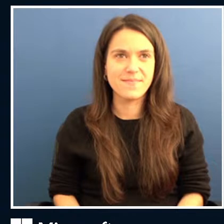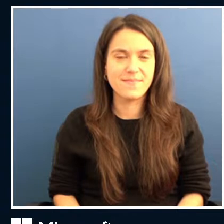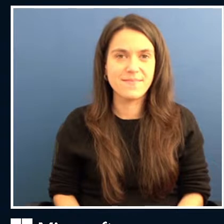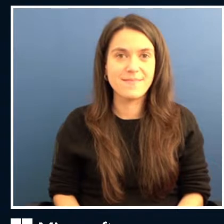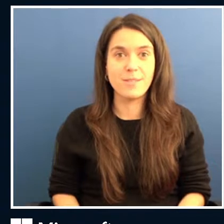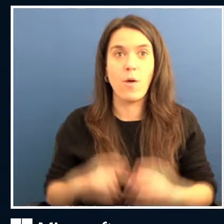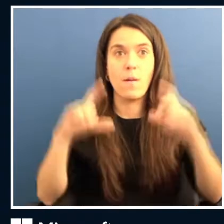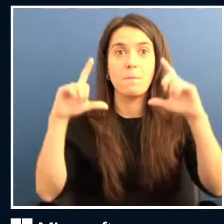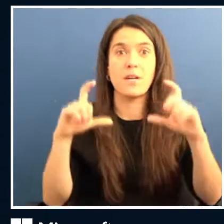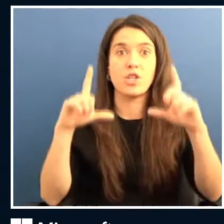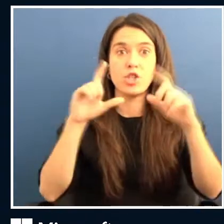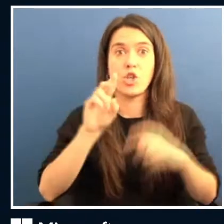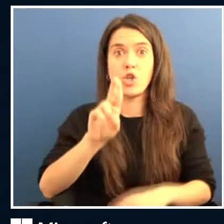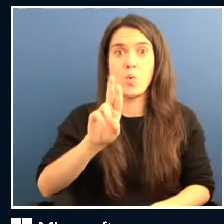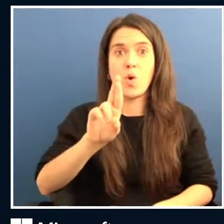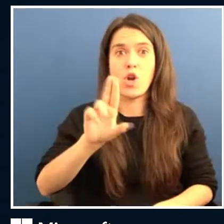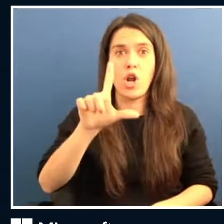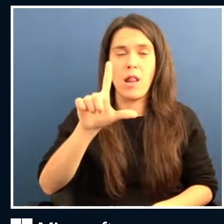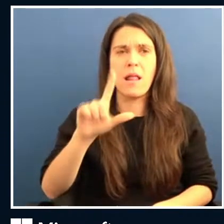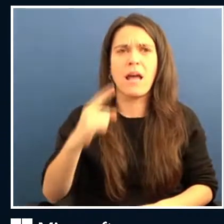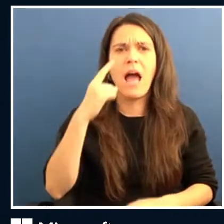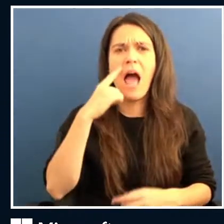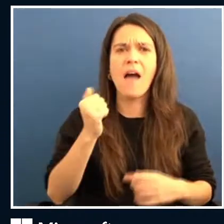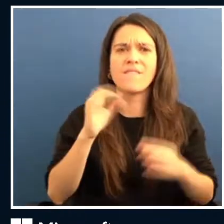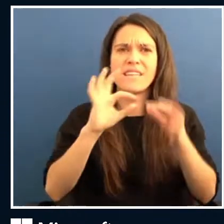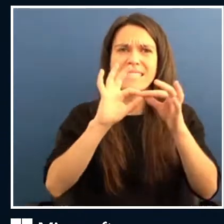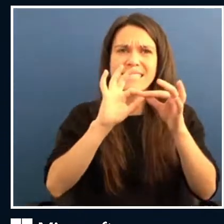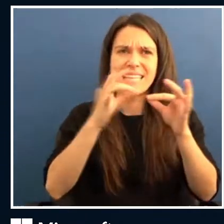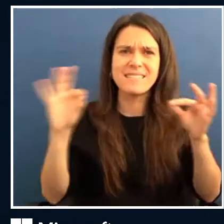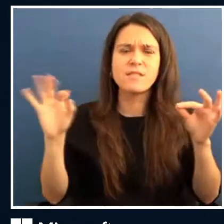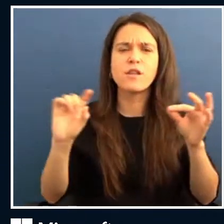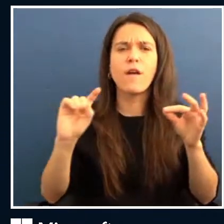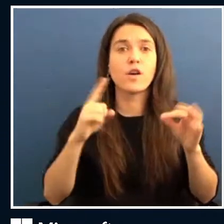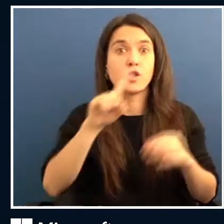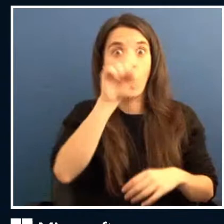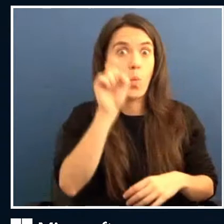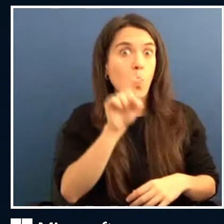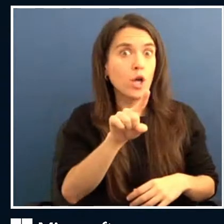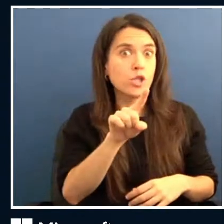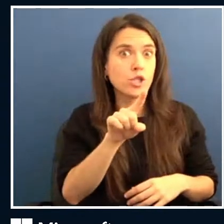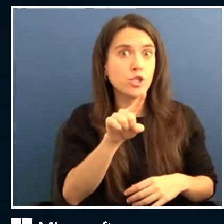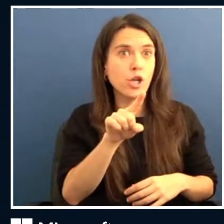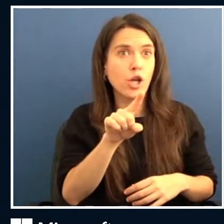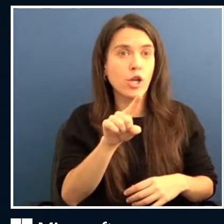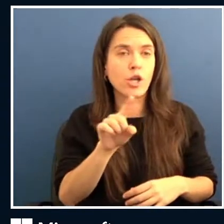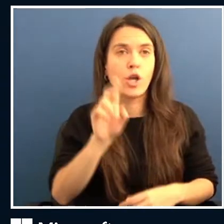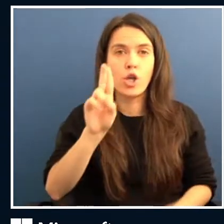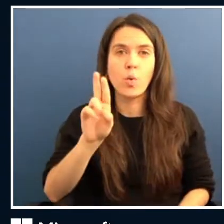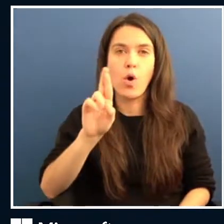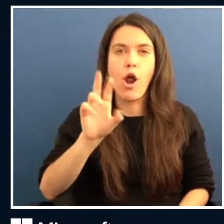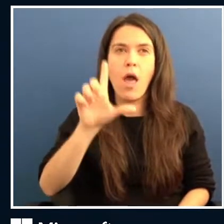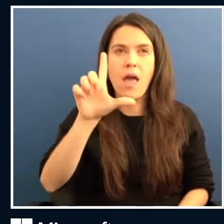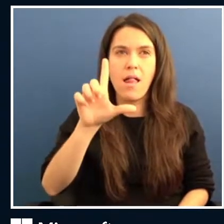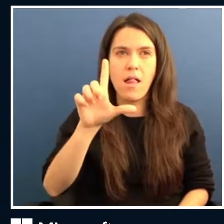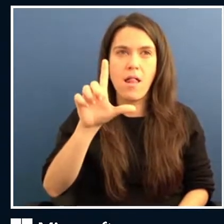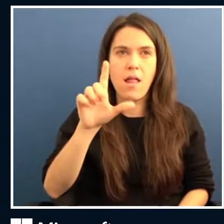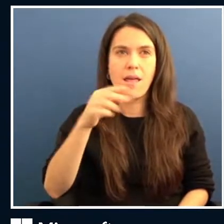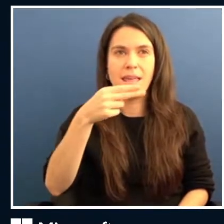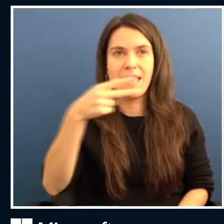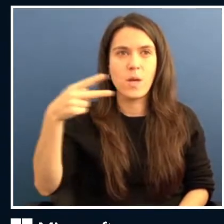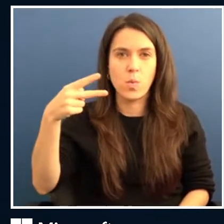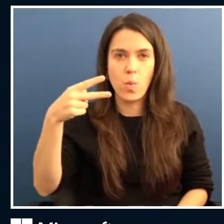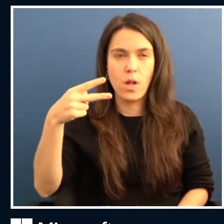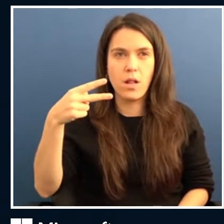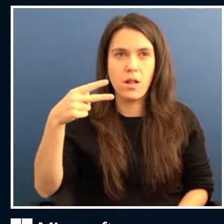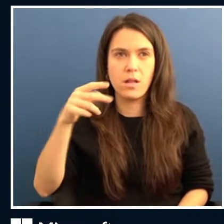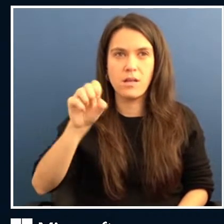the following syntax. We're first going to add a question mark, URL, and then equals sign. And